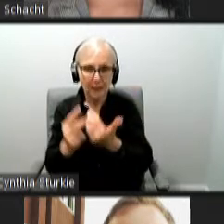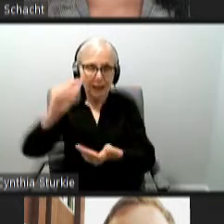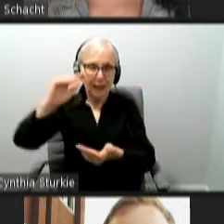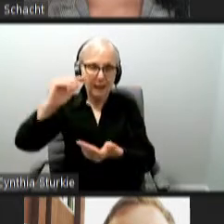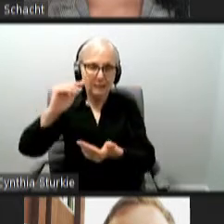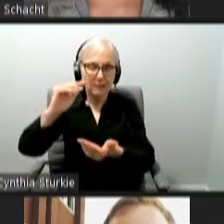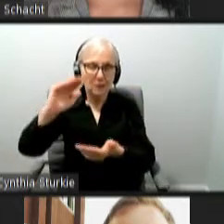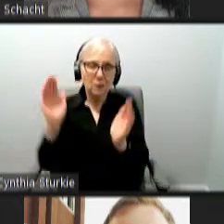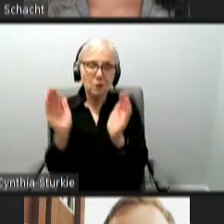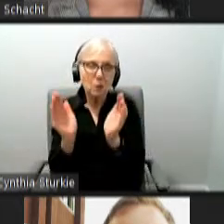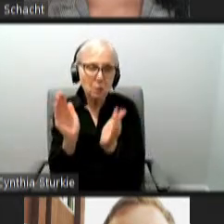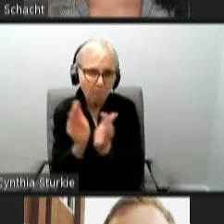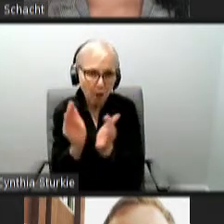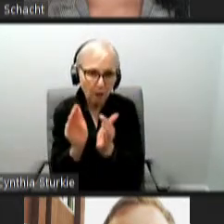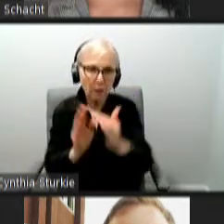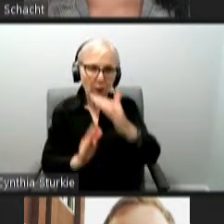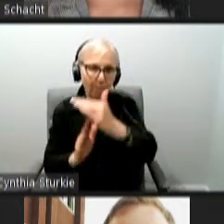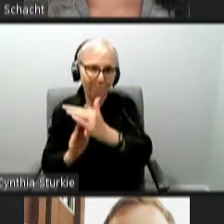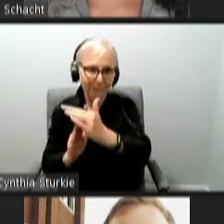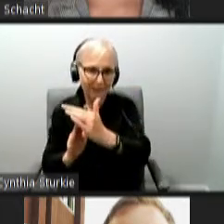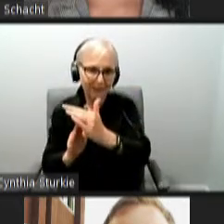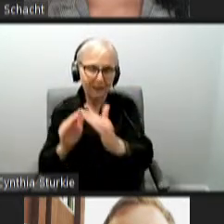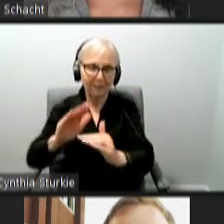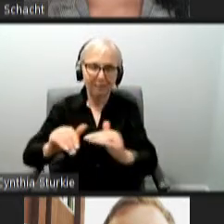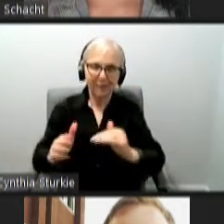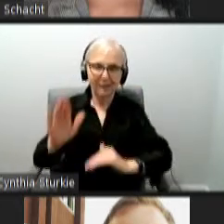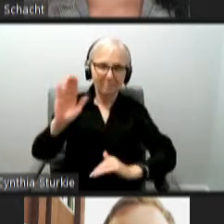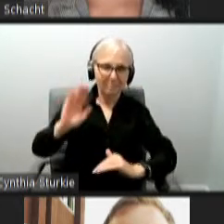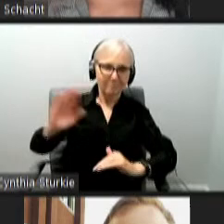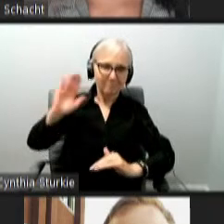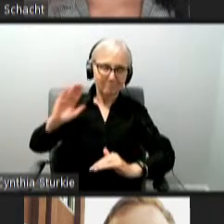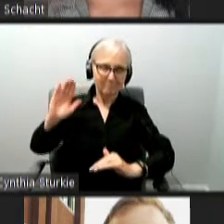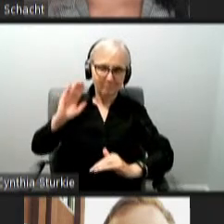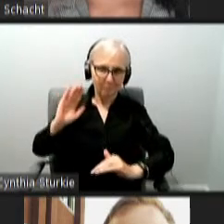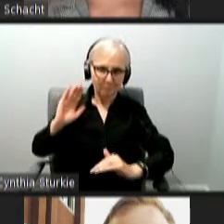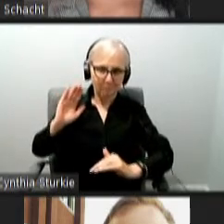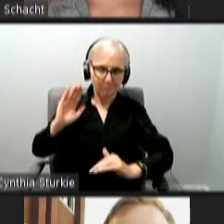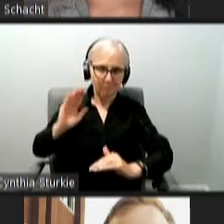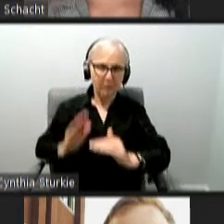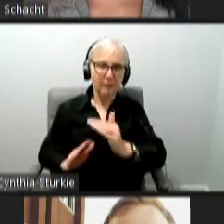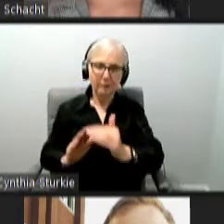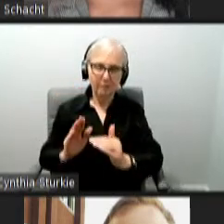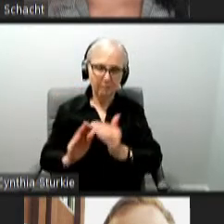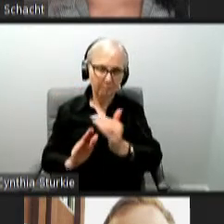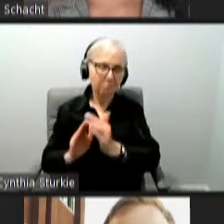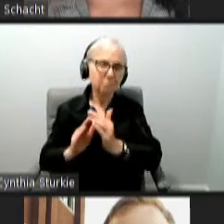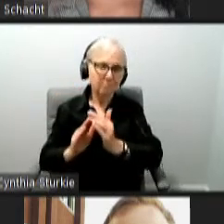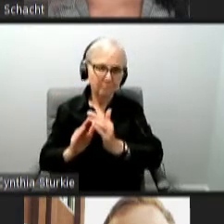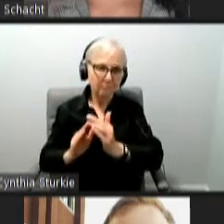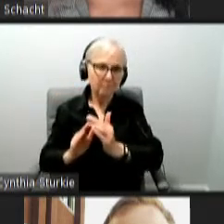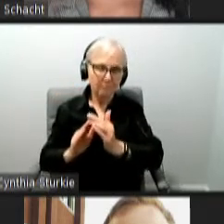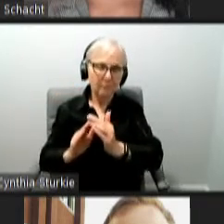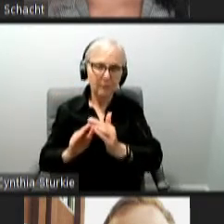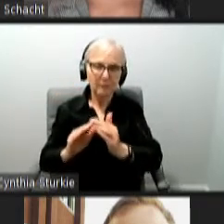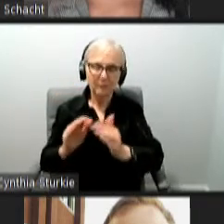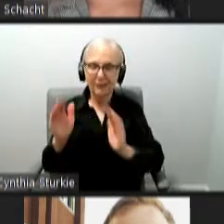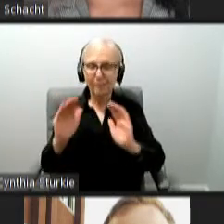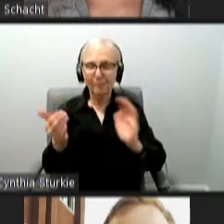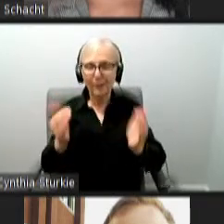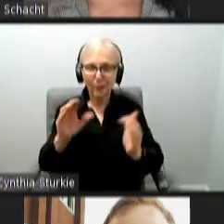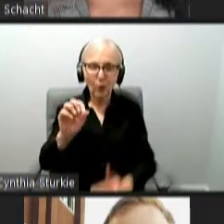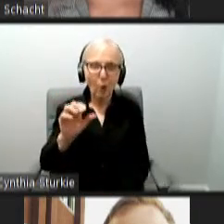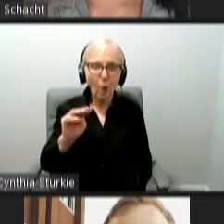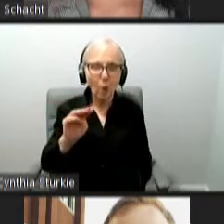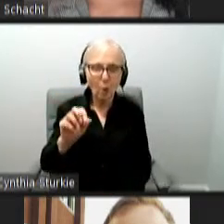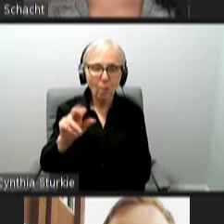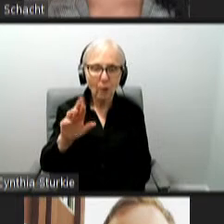significantly smaller peak than any previous peaks that we have seen, certainly compared to Omicron